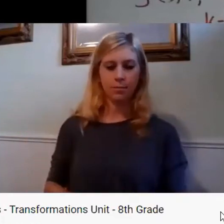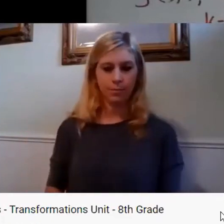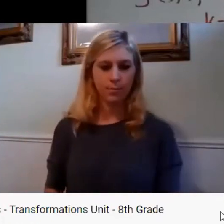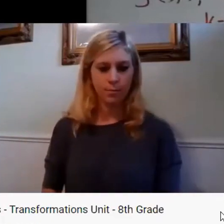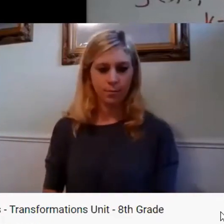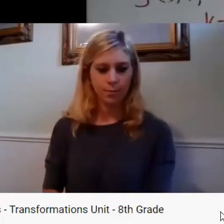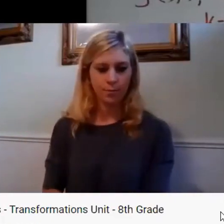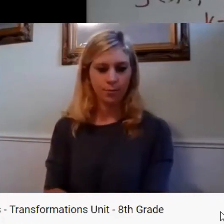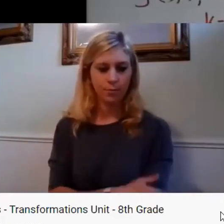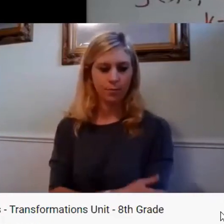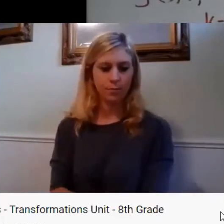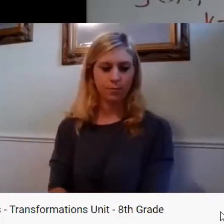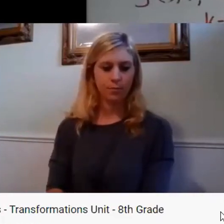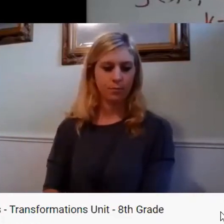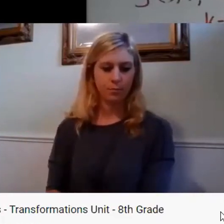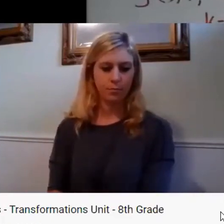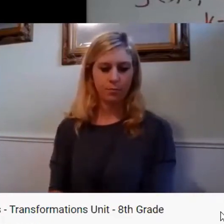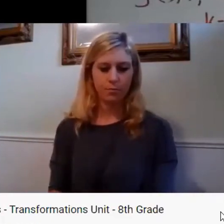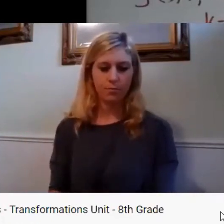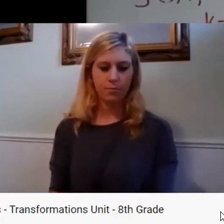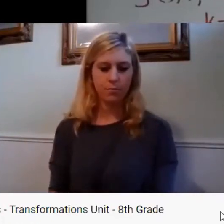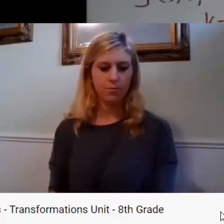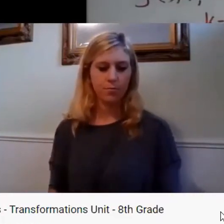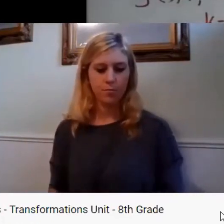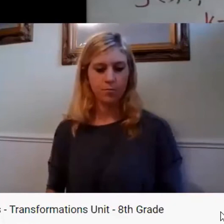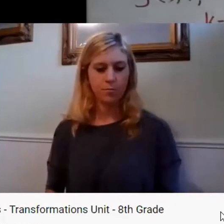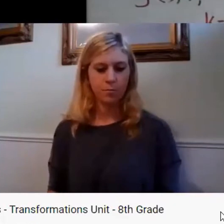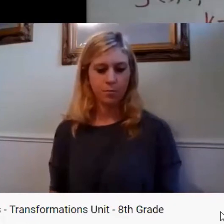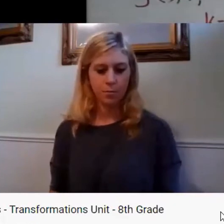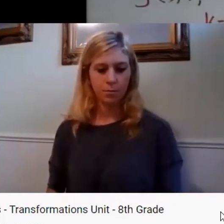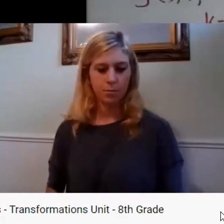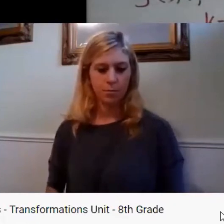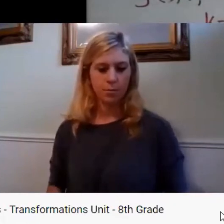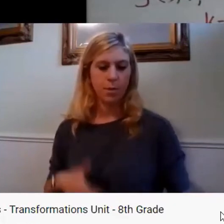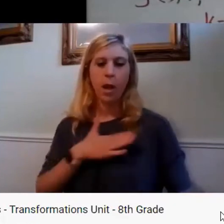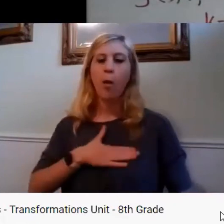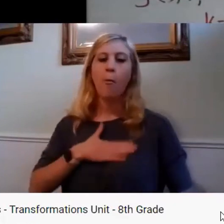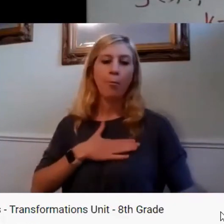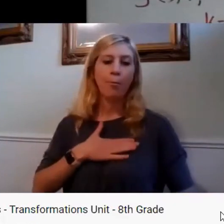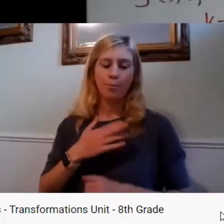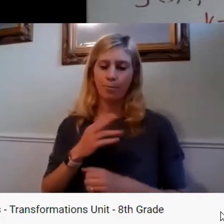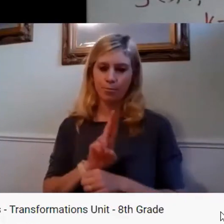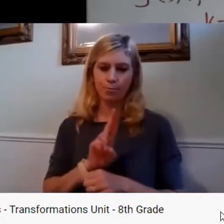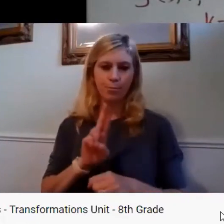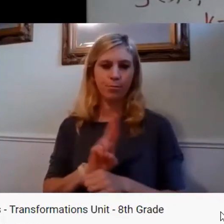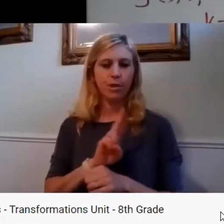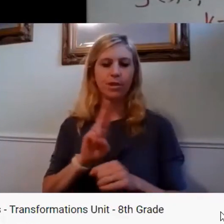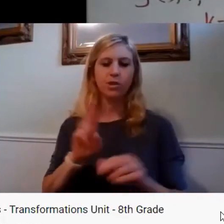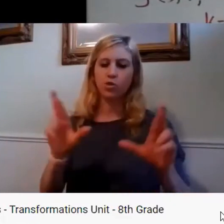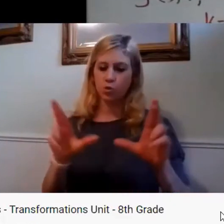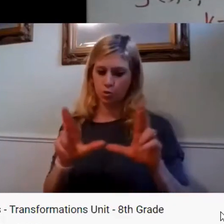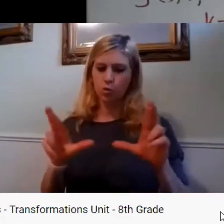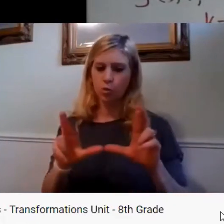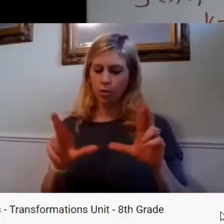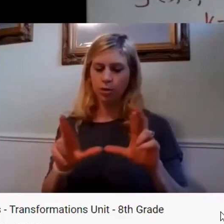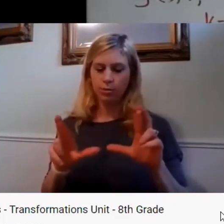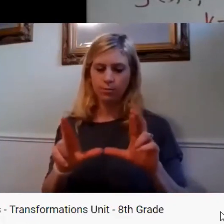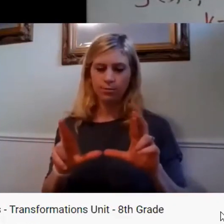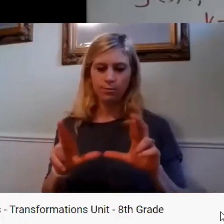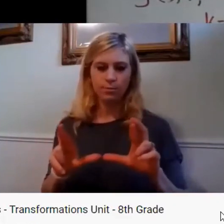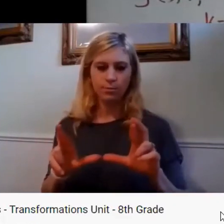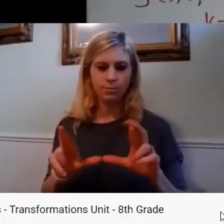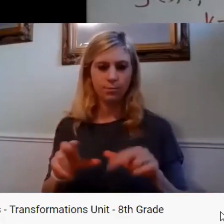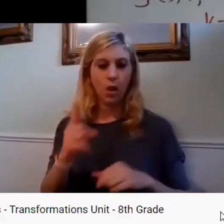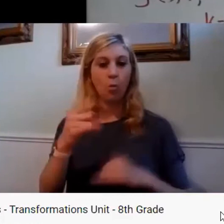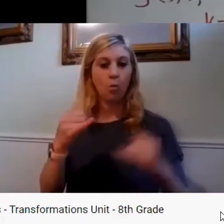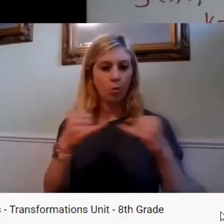And please use a ruler. I mean, don't give your teacher a heart attack. There's 1 line, trying not to smudge. 2 lines,